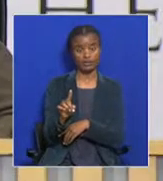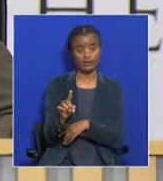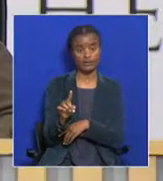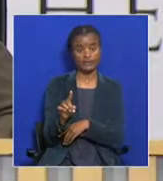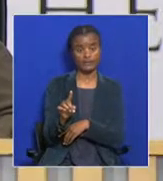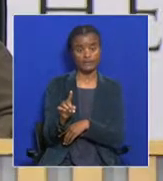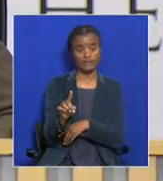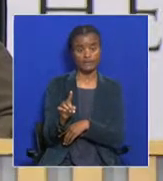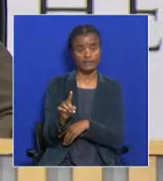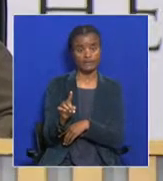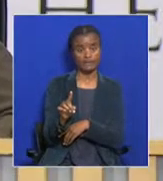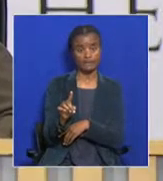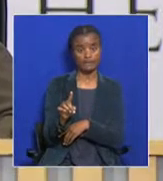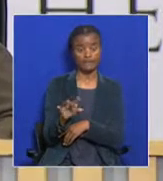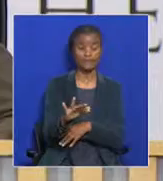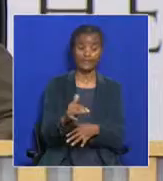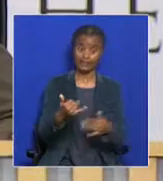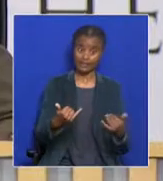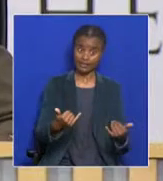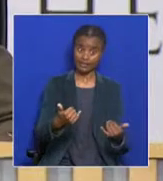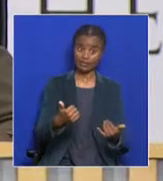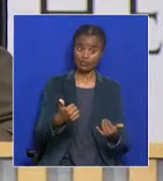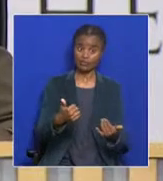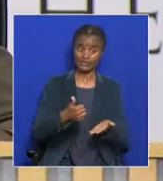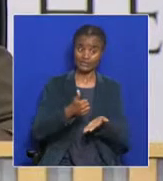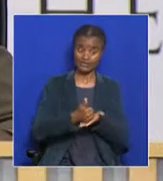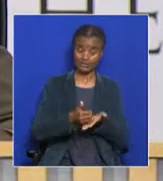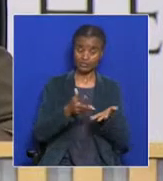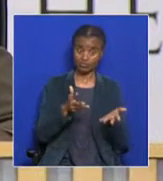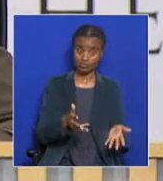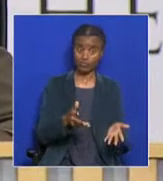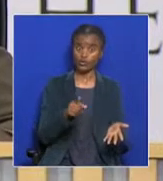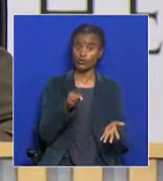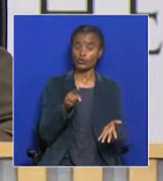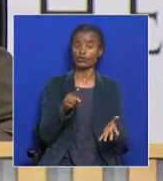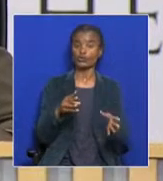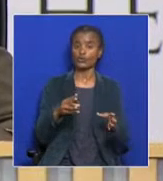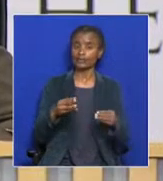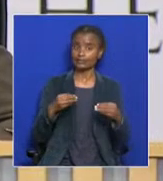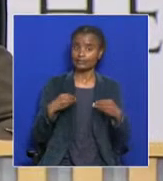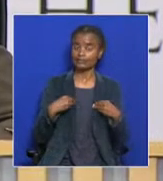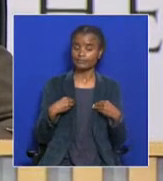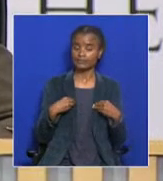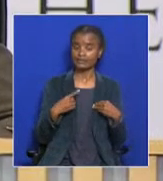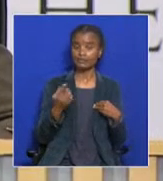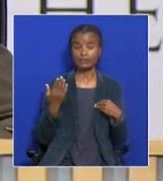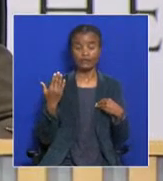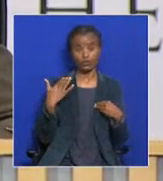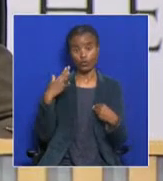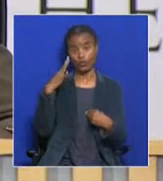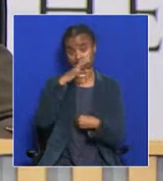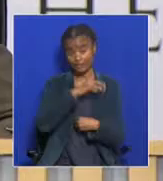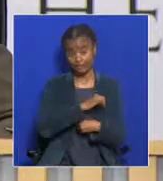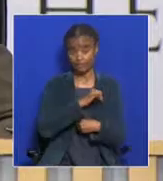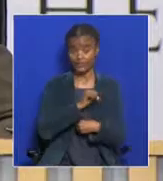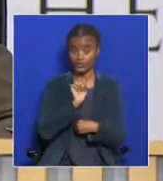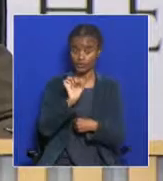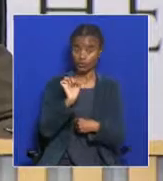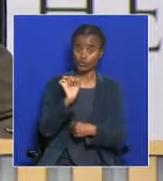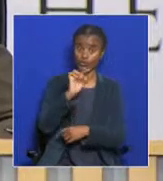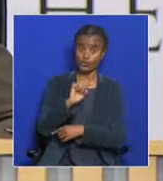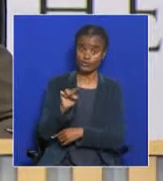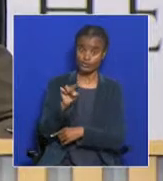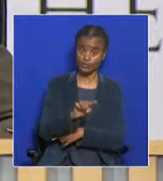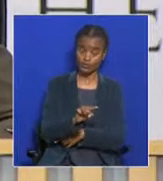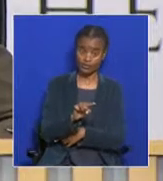Sitting Yes. here today, are you prepared to accept that your assumption was wrong and it was not based on fact?